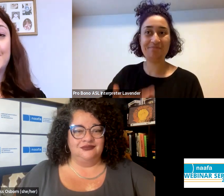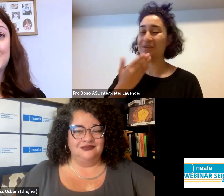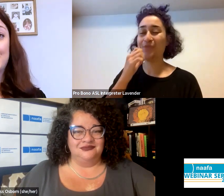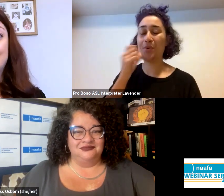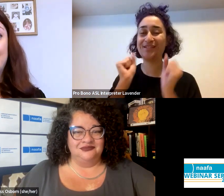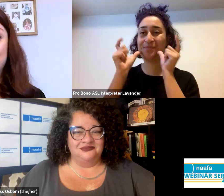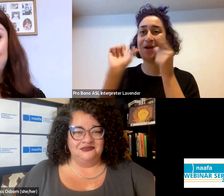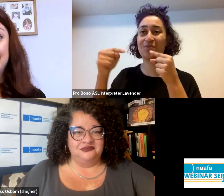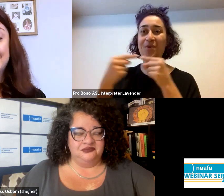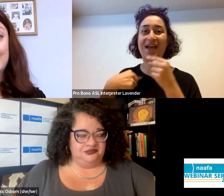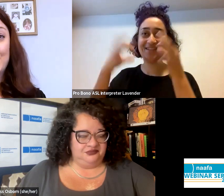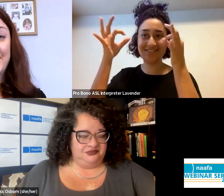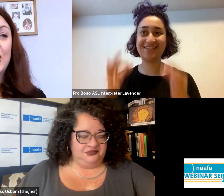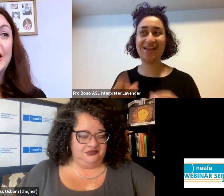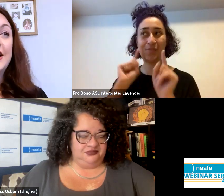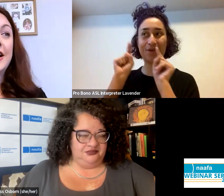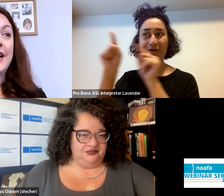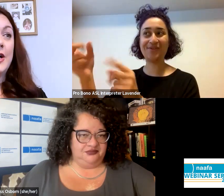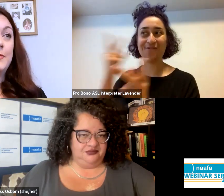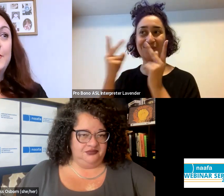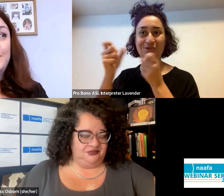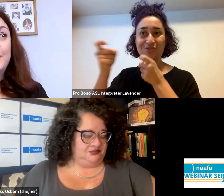out that I was going to be pursuing this as a career,